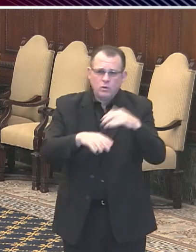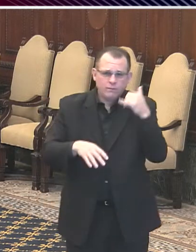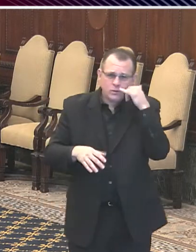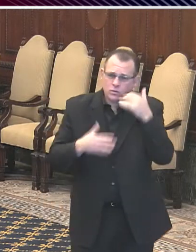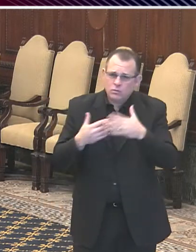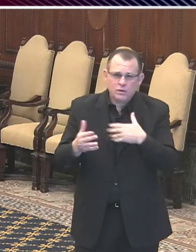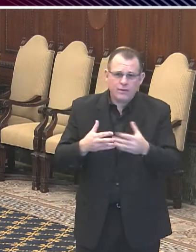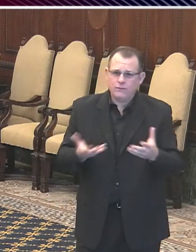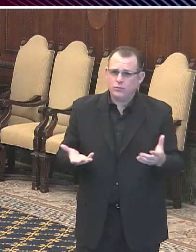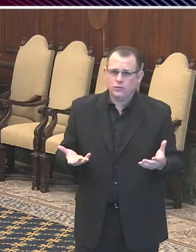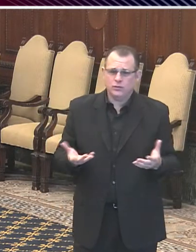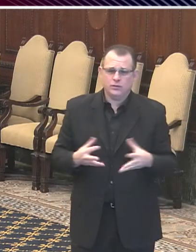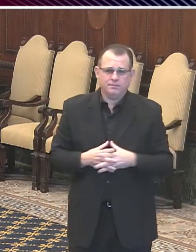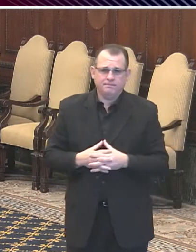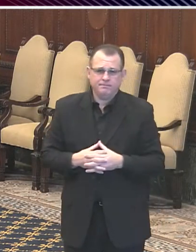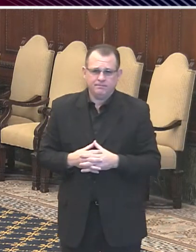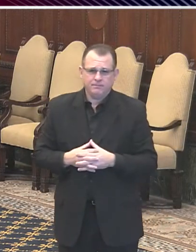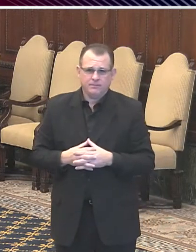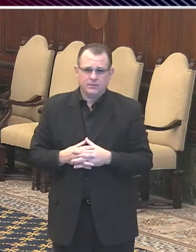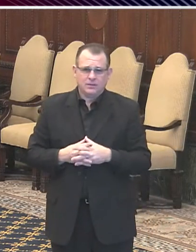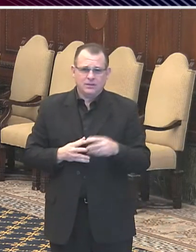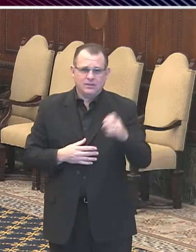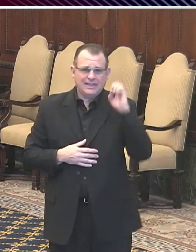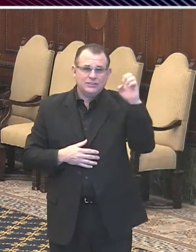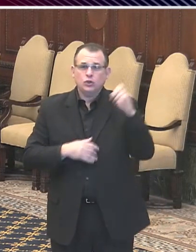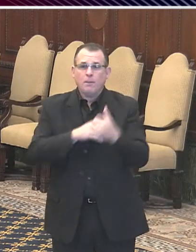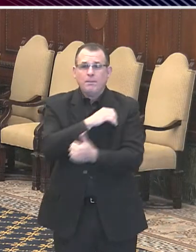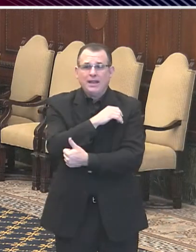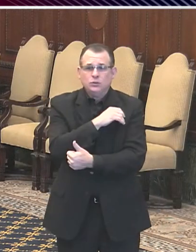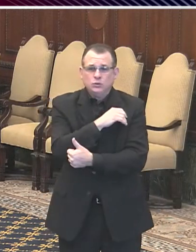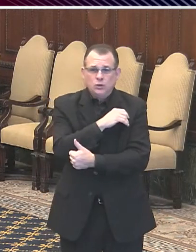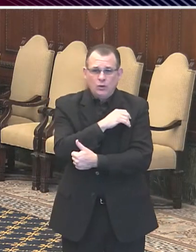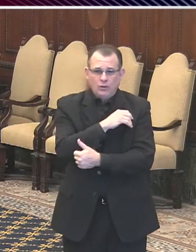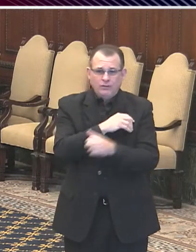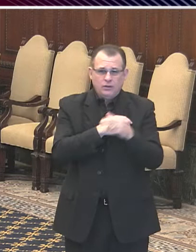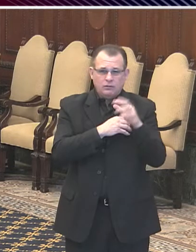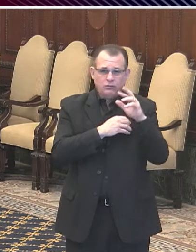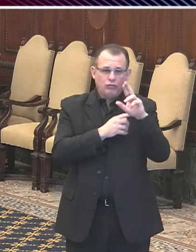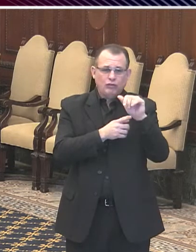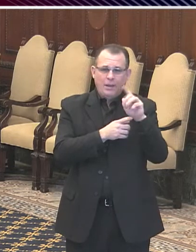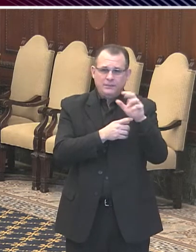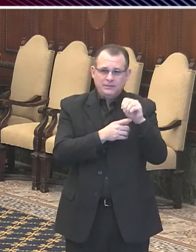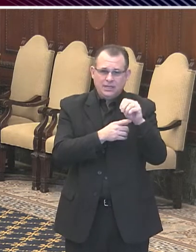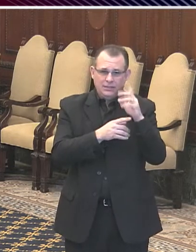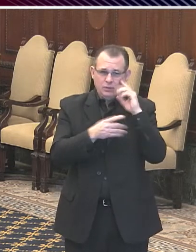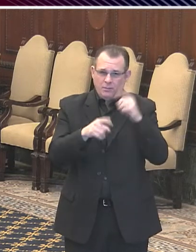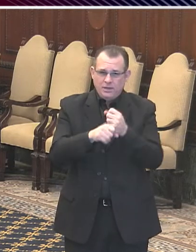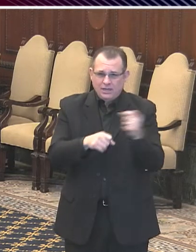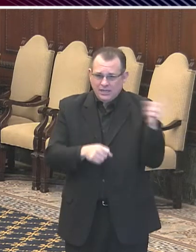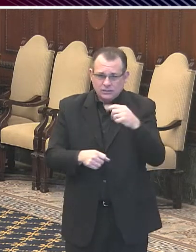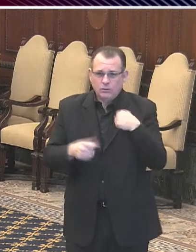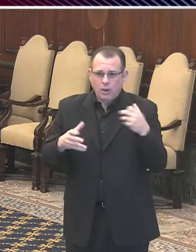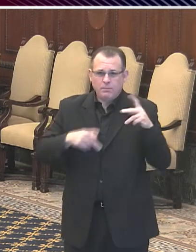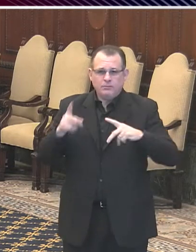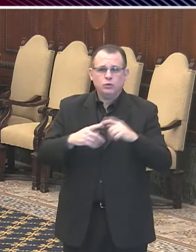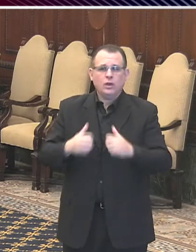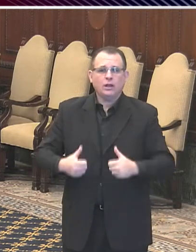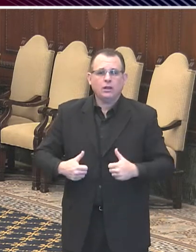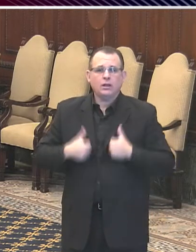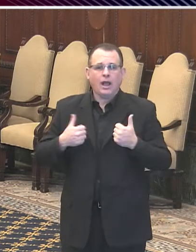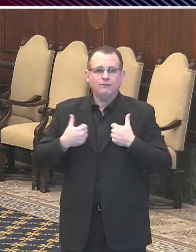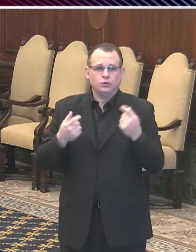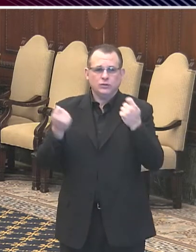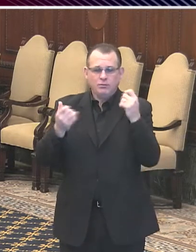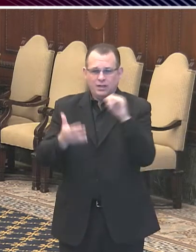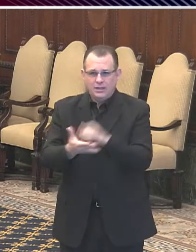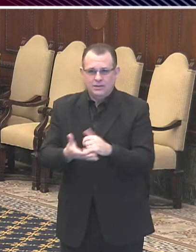Hopefully there will be an Easter and a Passover and a Ramadan next year that people will be alive to celebrate. Okay, thank you for